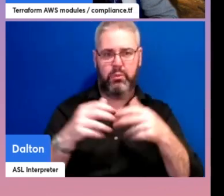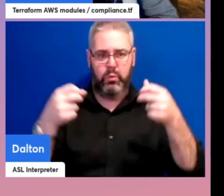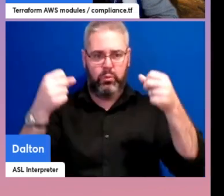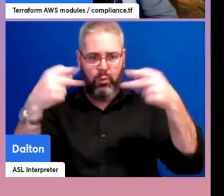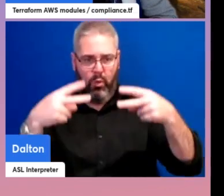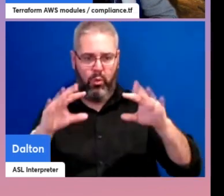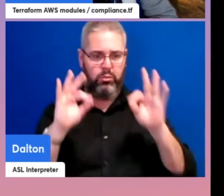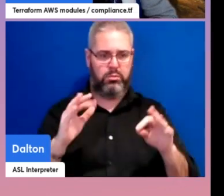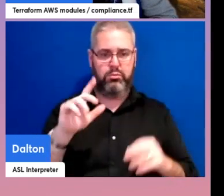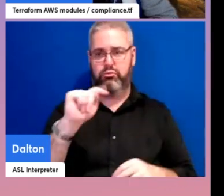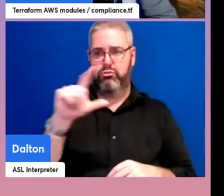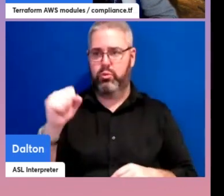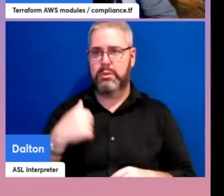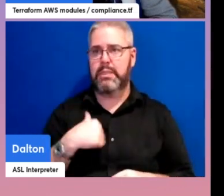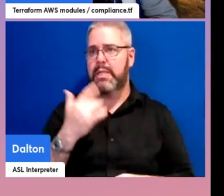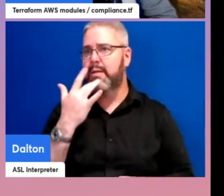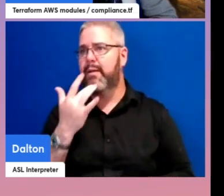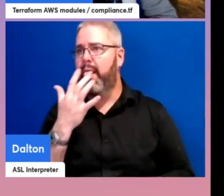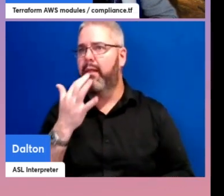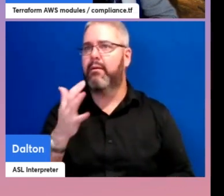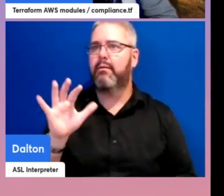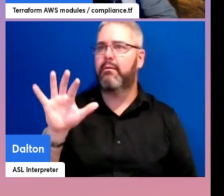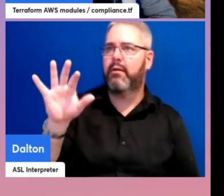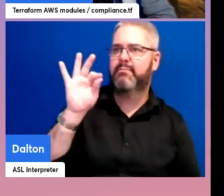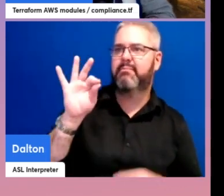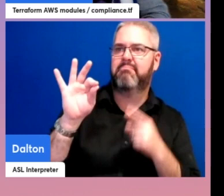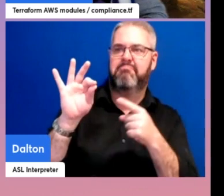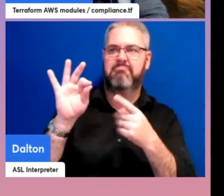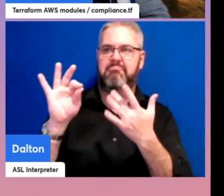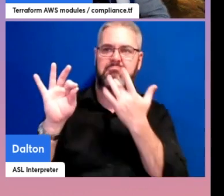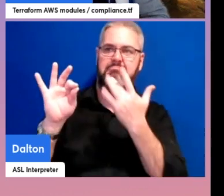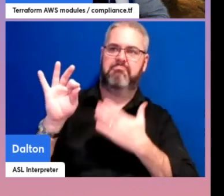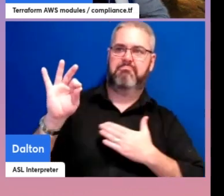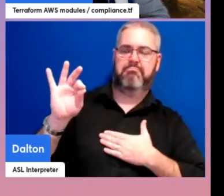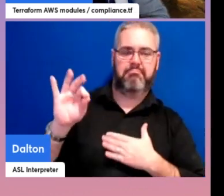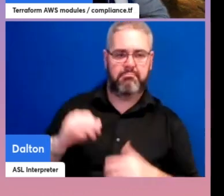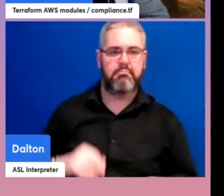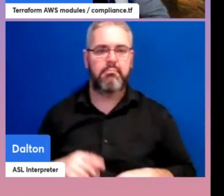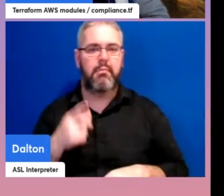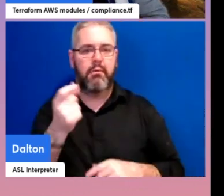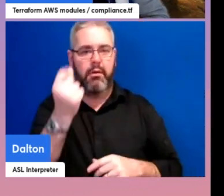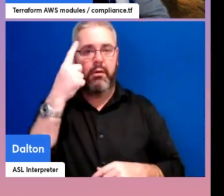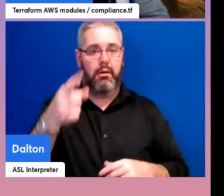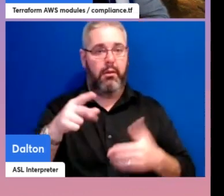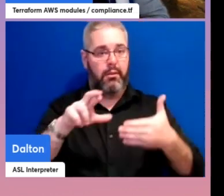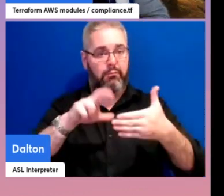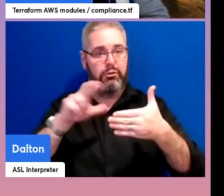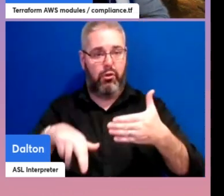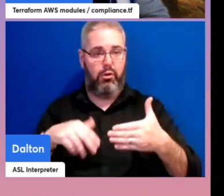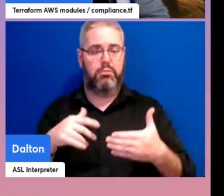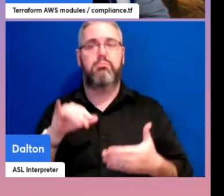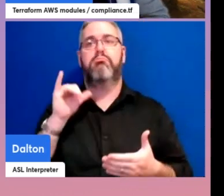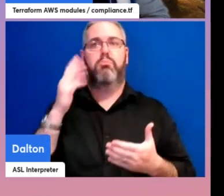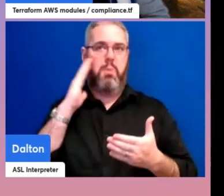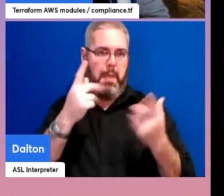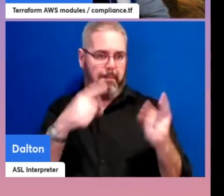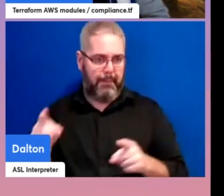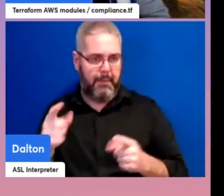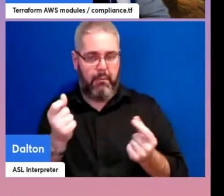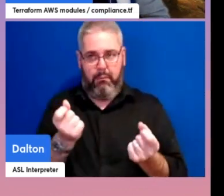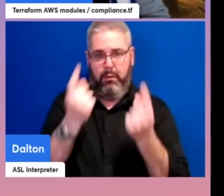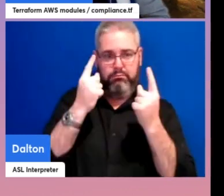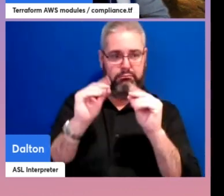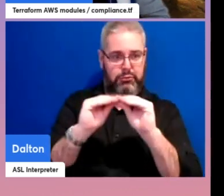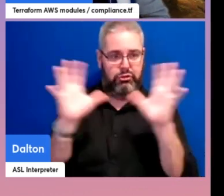choice, you understand what kind of result this tool provides to you, and you do a